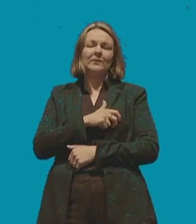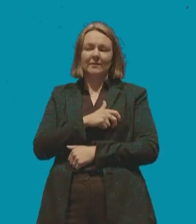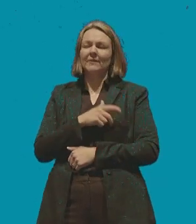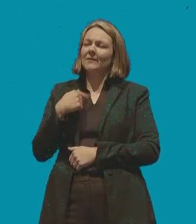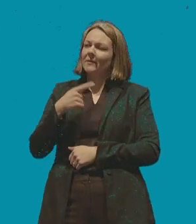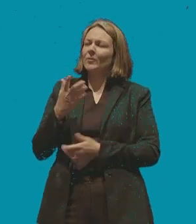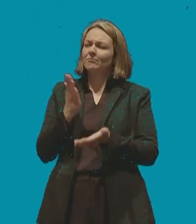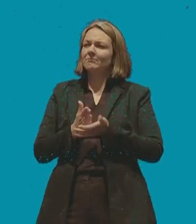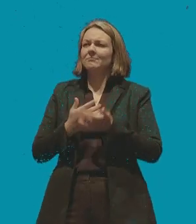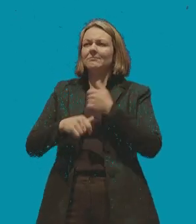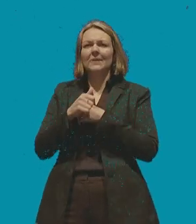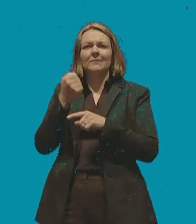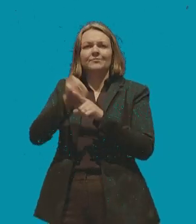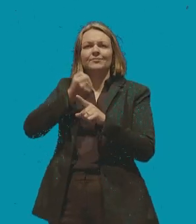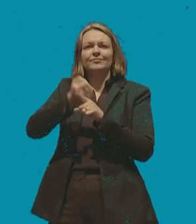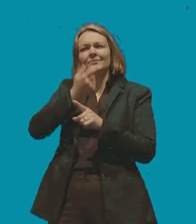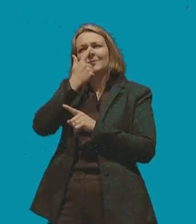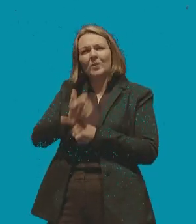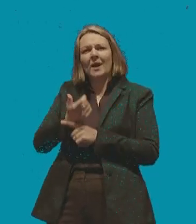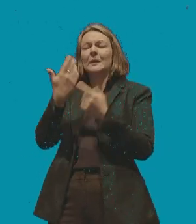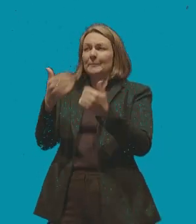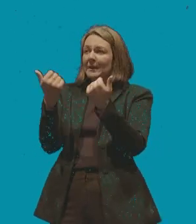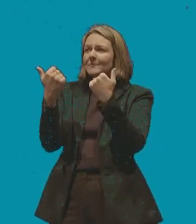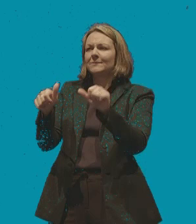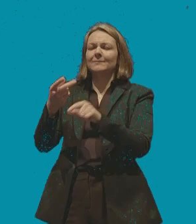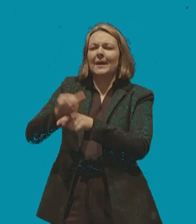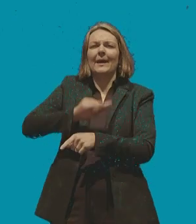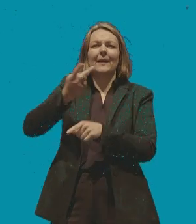a fighting force for good. We've shown that time and time again,